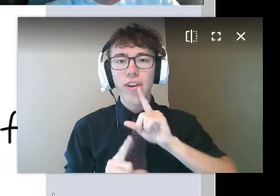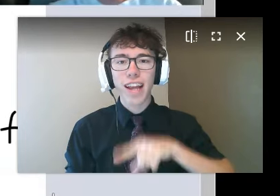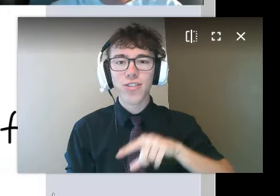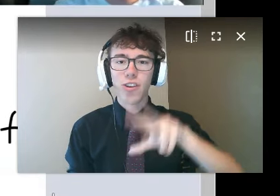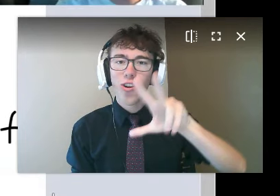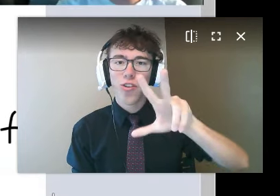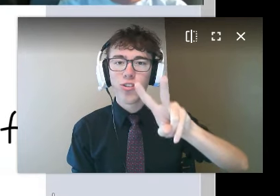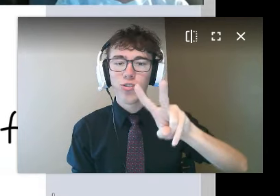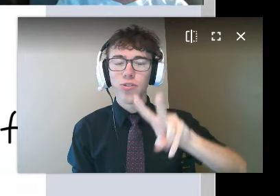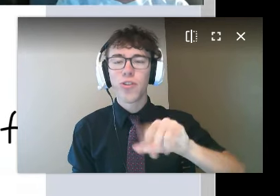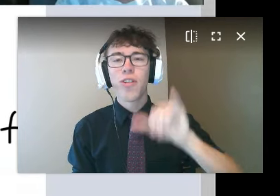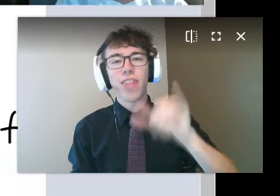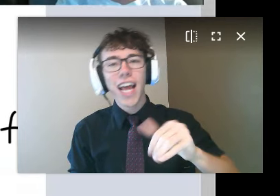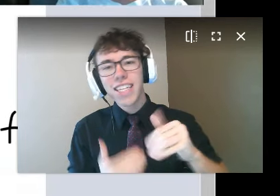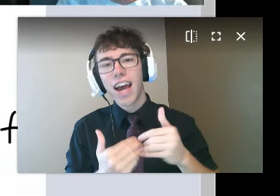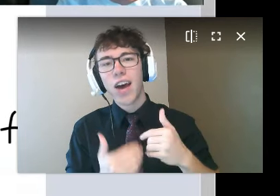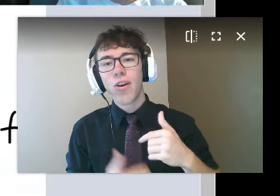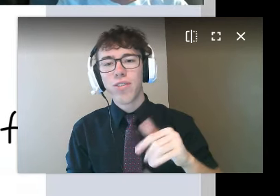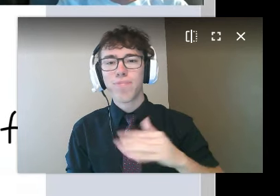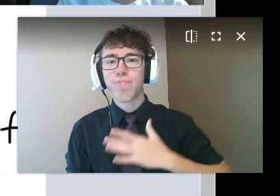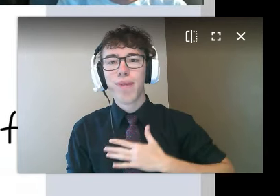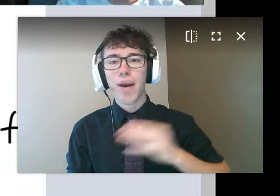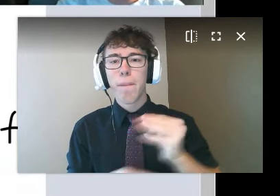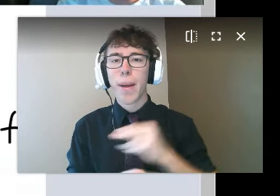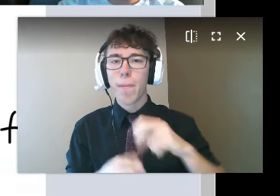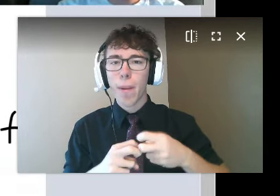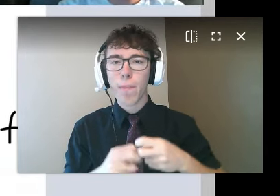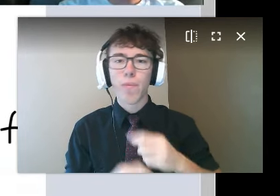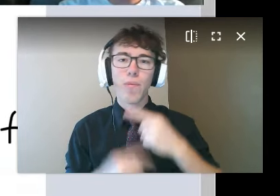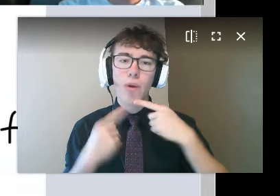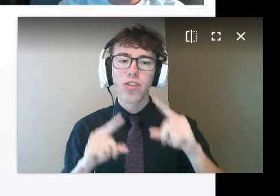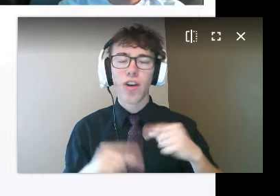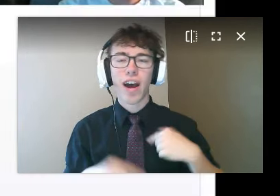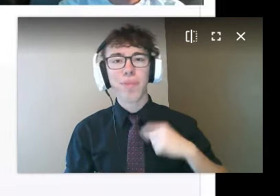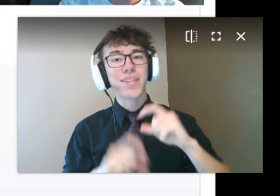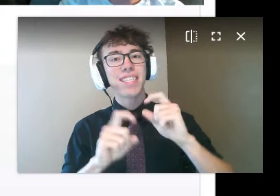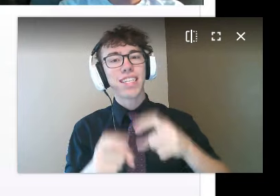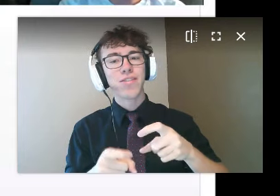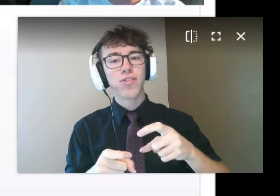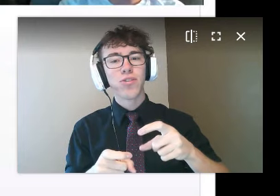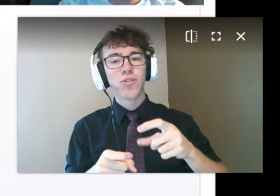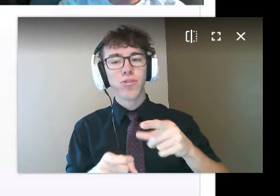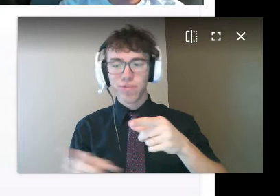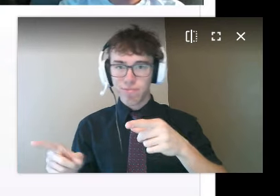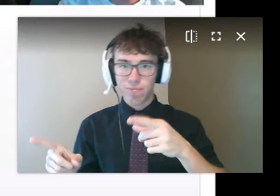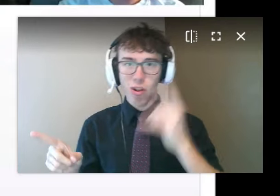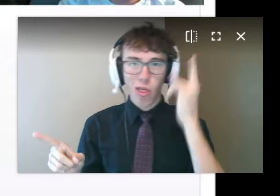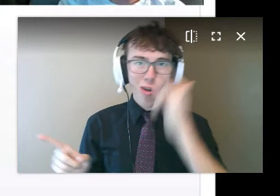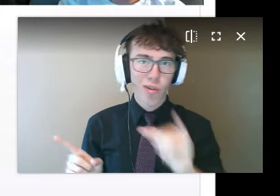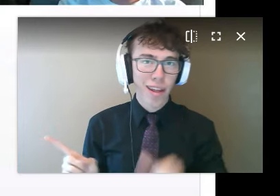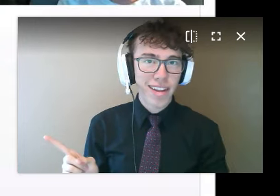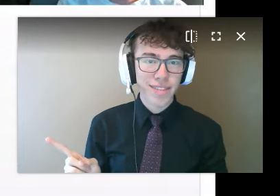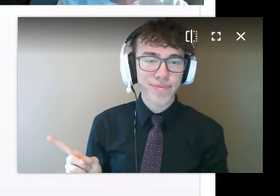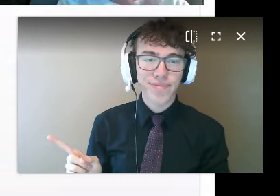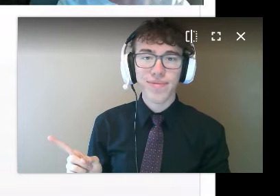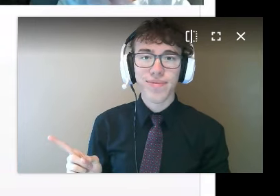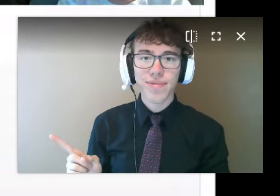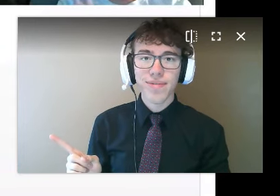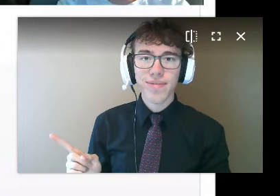So that is how these problems work. Now, I am going to give you problems that are just like that. They look just like this.